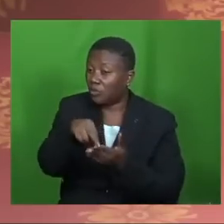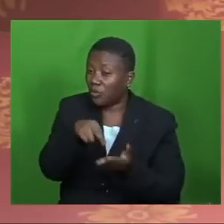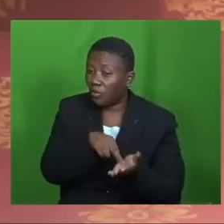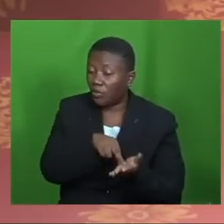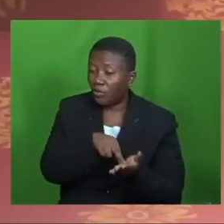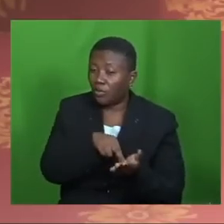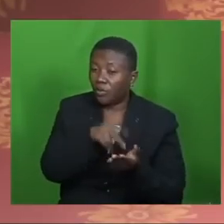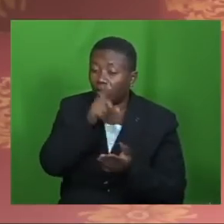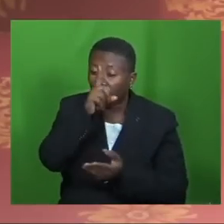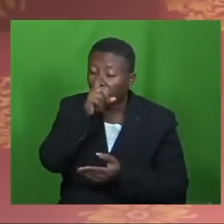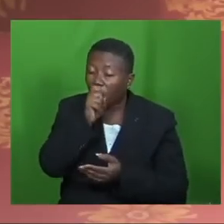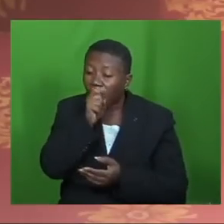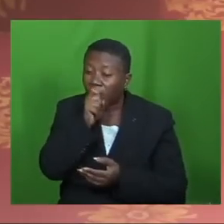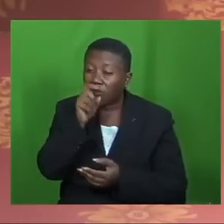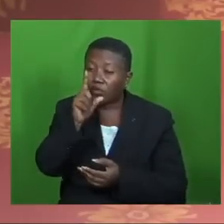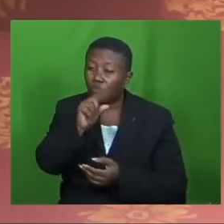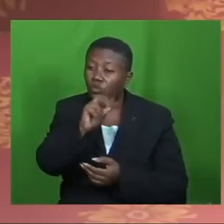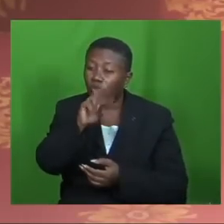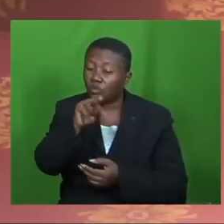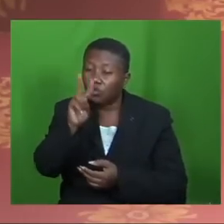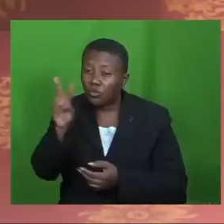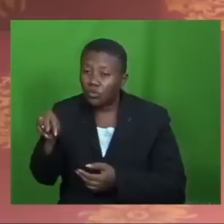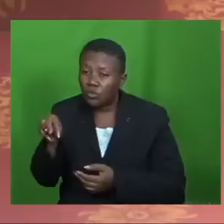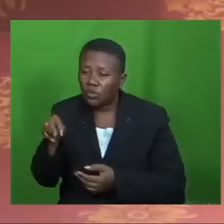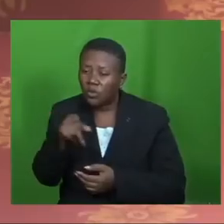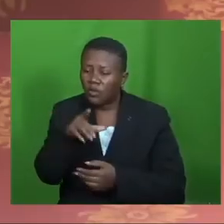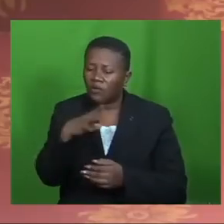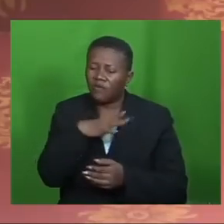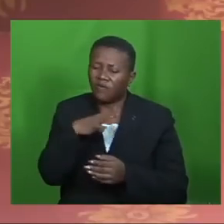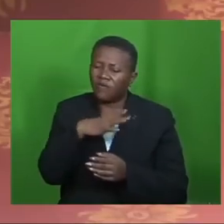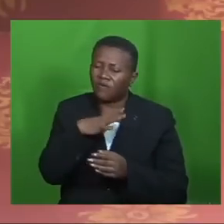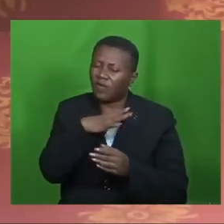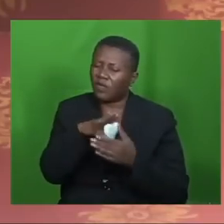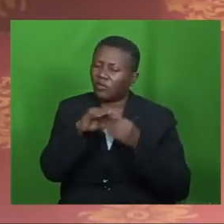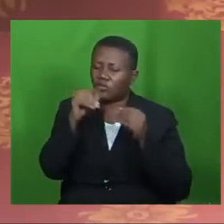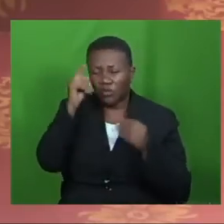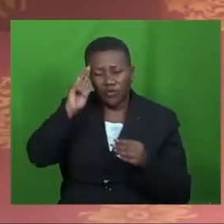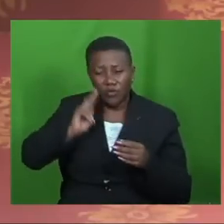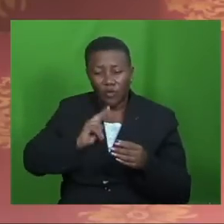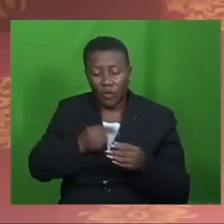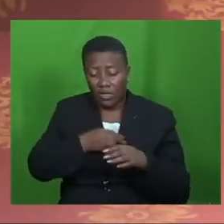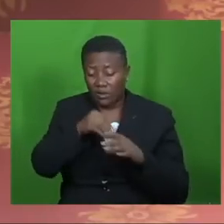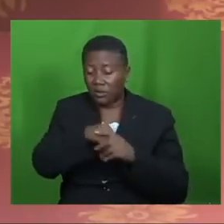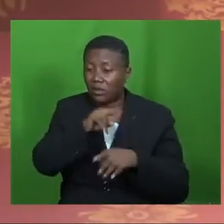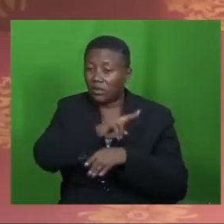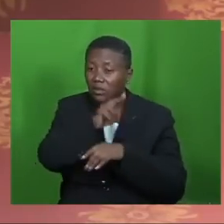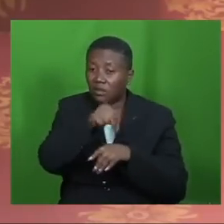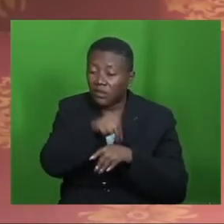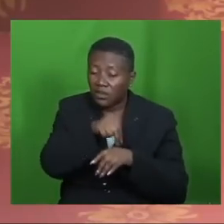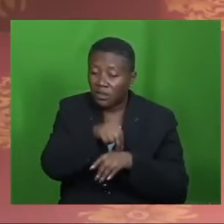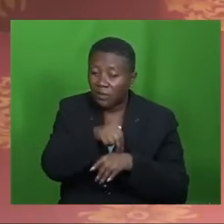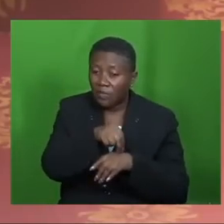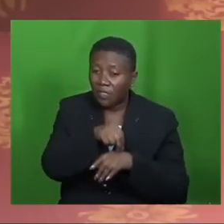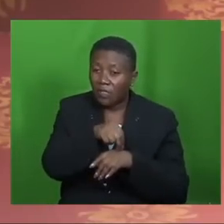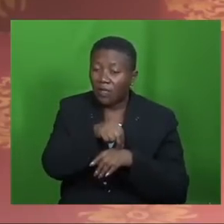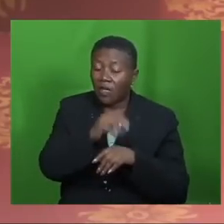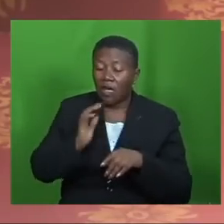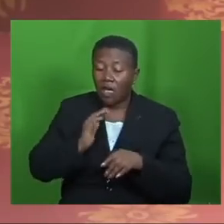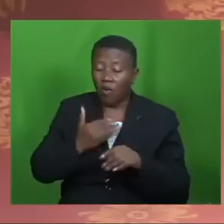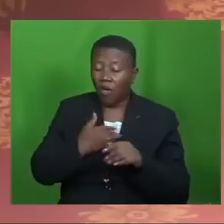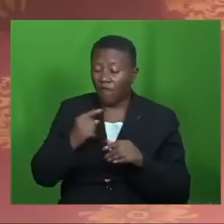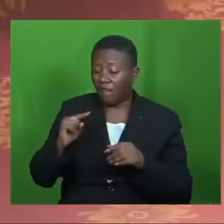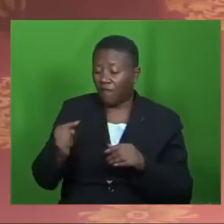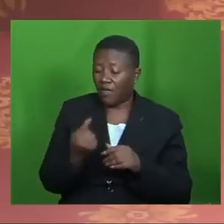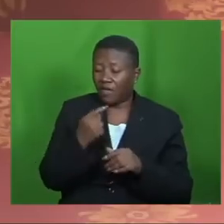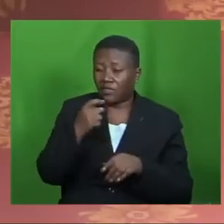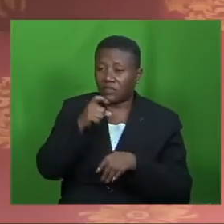Qatar 2022 World Cup was a test case for us as a nation, since it marked our first World Cup since the government